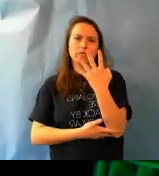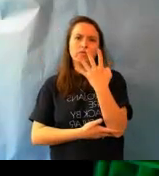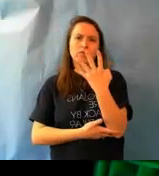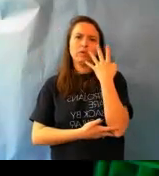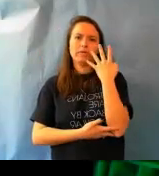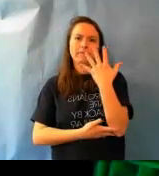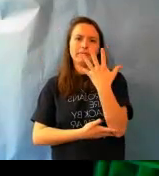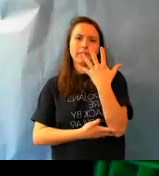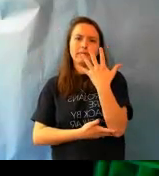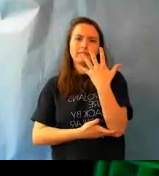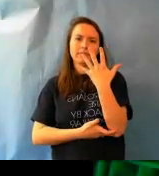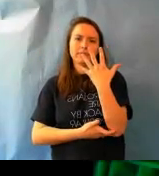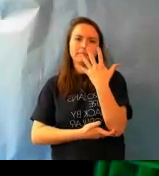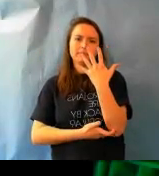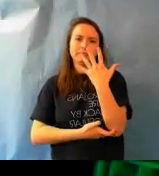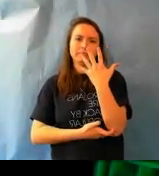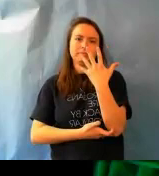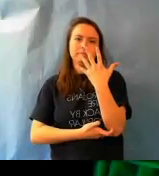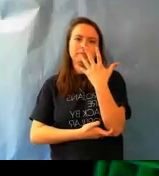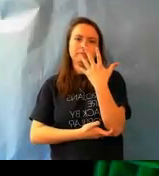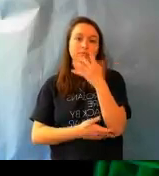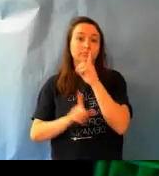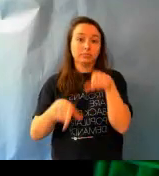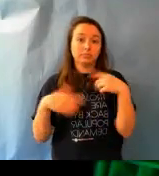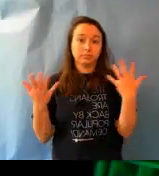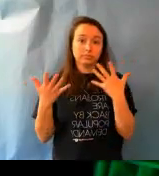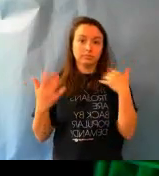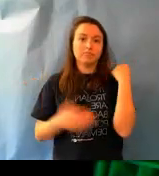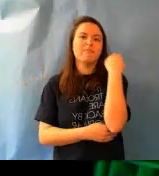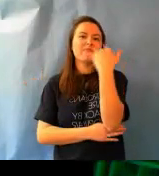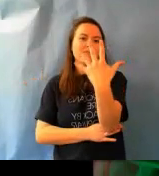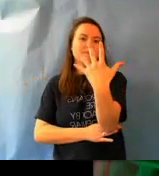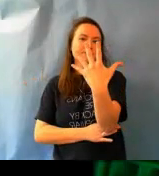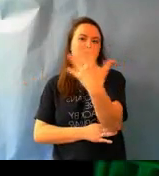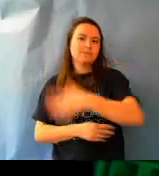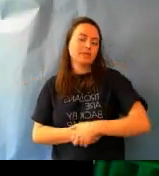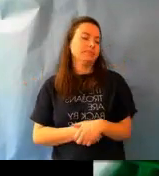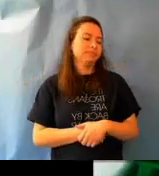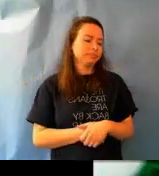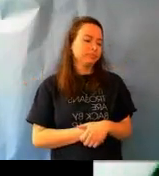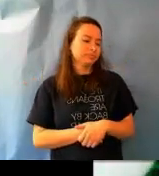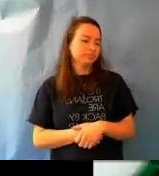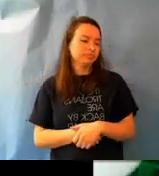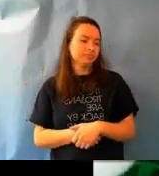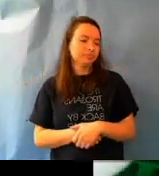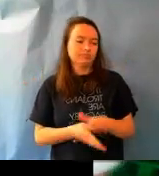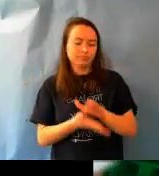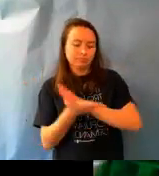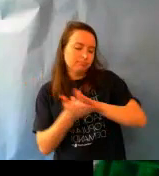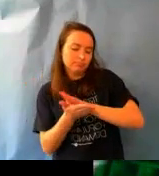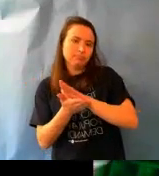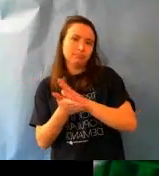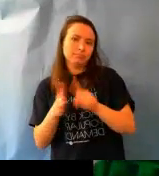3, 4, 5. So my answer is 5. Alright, let's reset